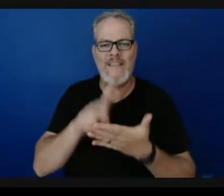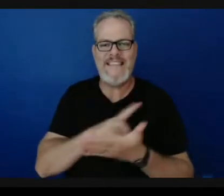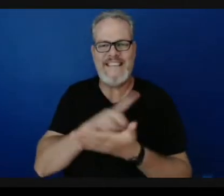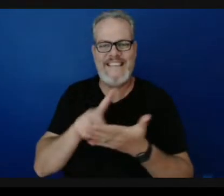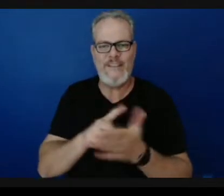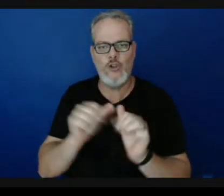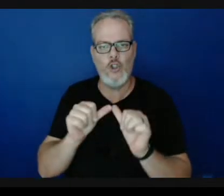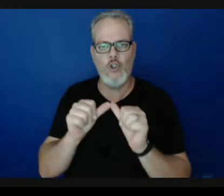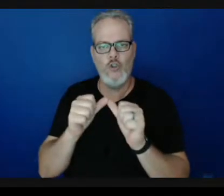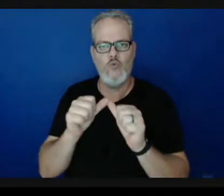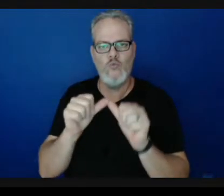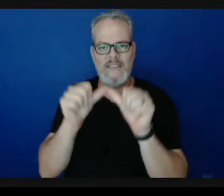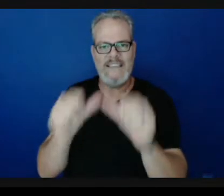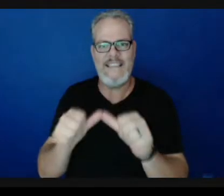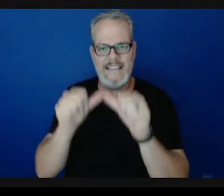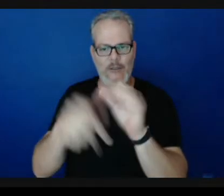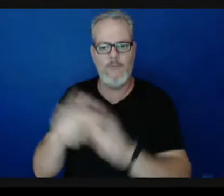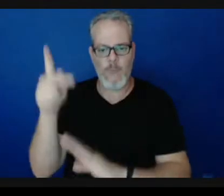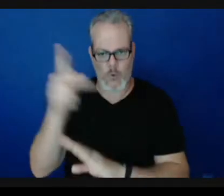youth development program.